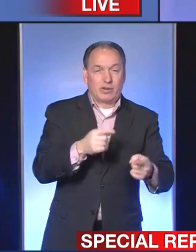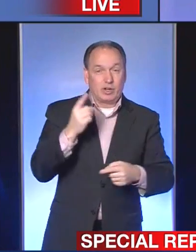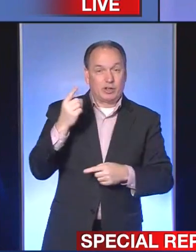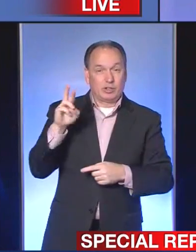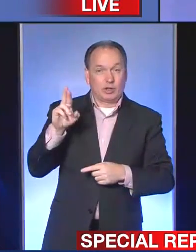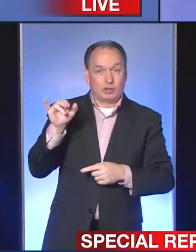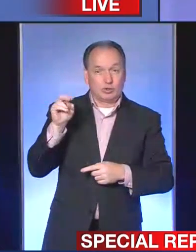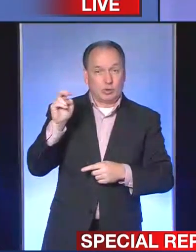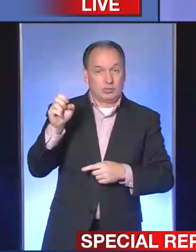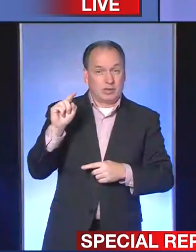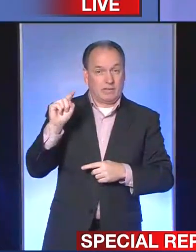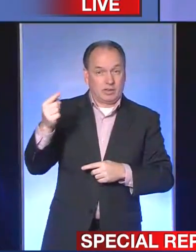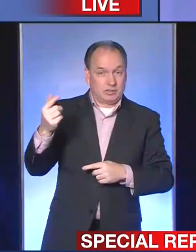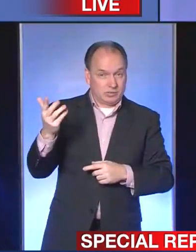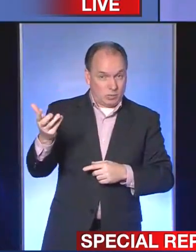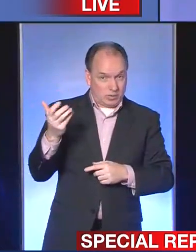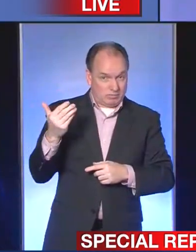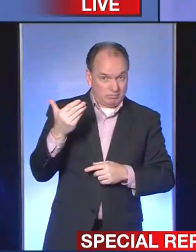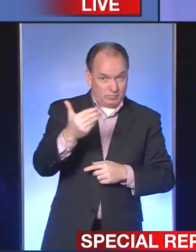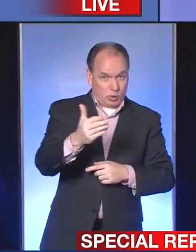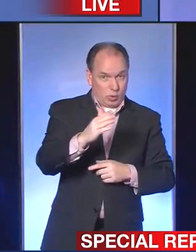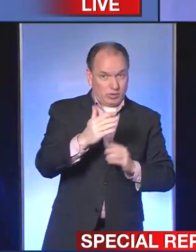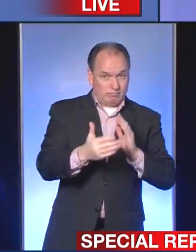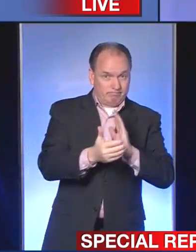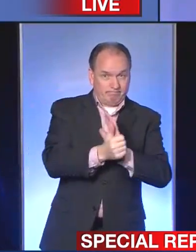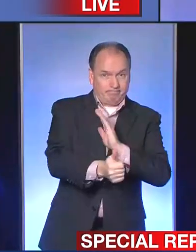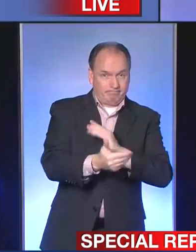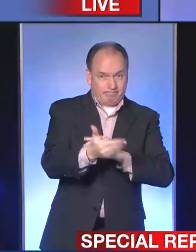Jones, do you want to go first since this is kind of your area of expertise?